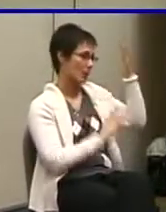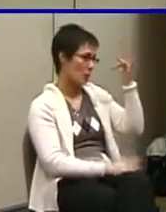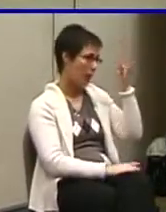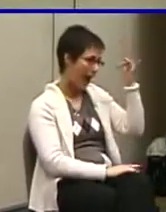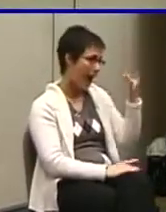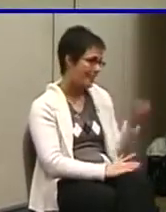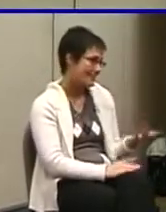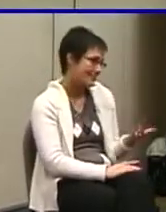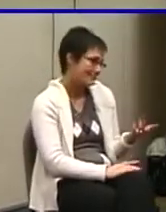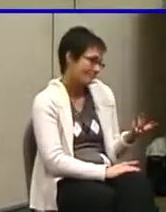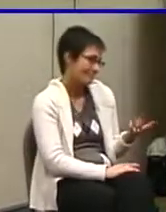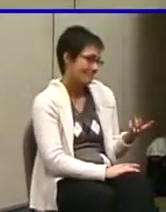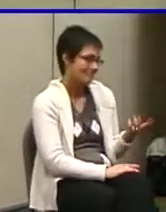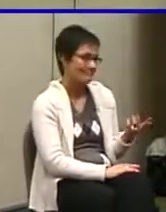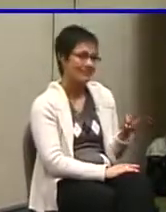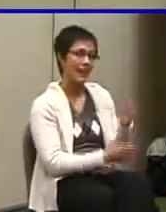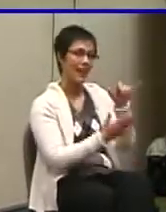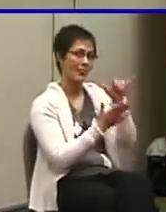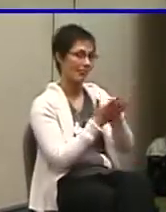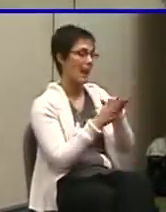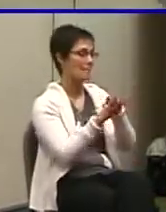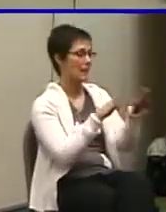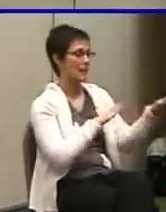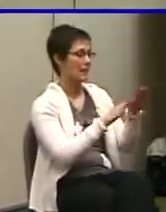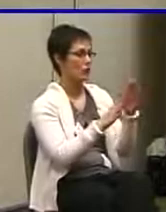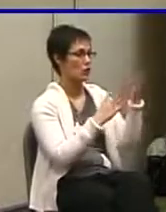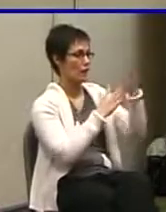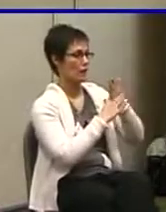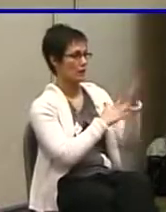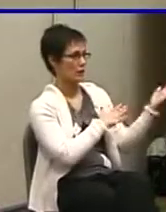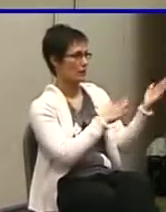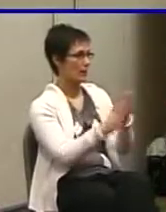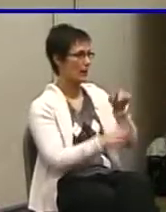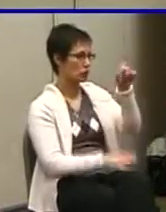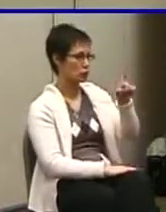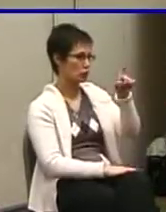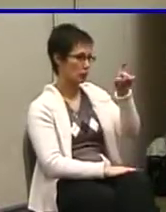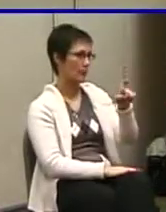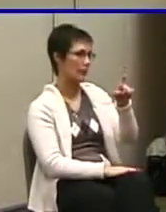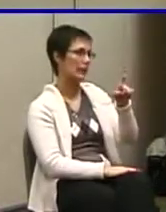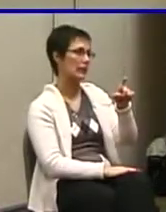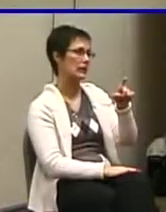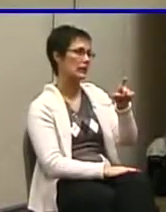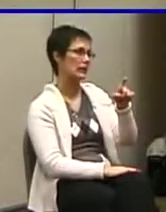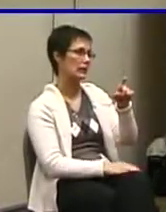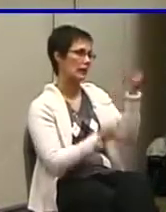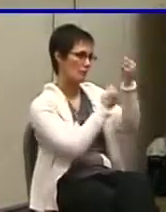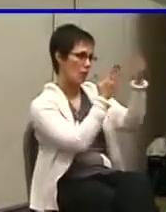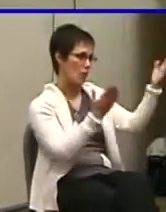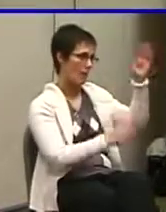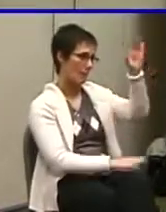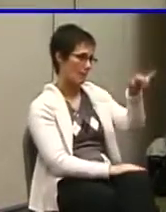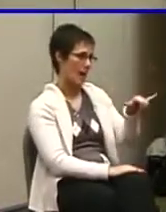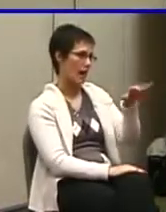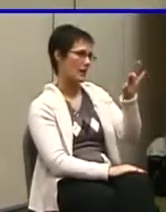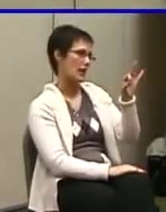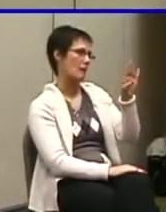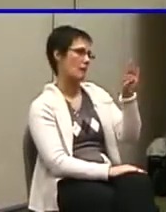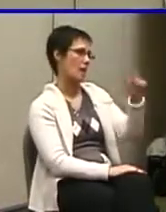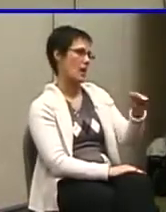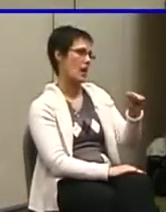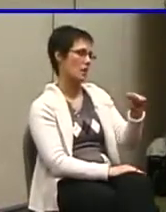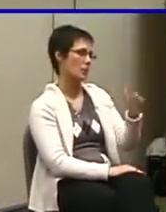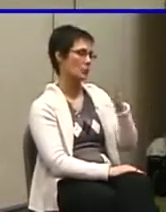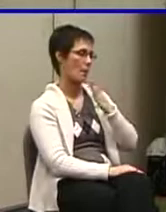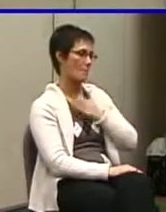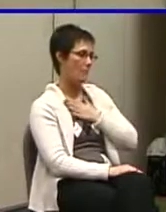those kinds of issues. And that behavior intervention plan is supposed to be informed by a functional assessment of the behavior. So my gut